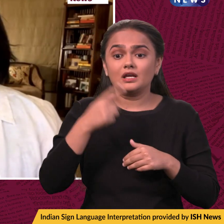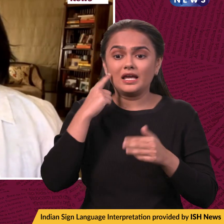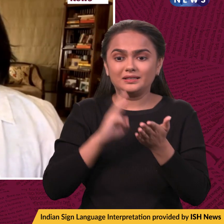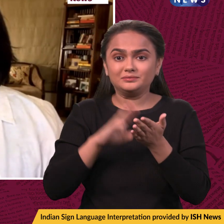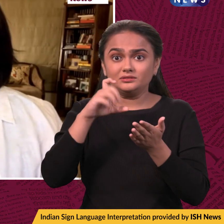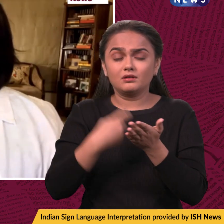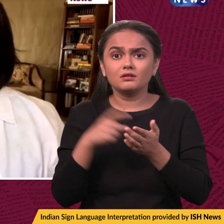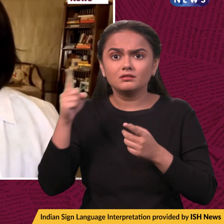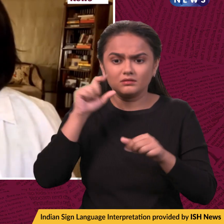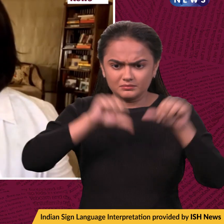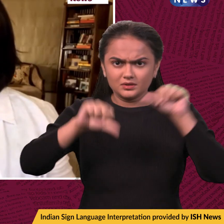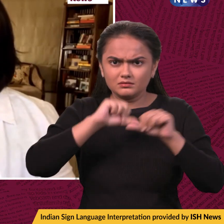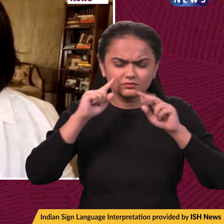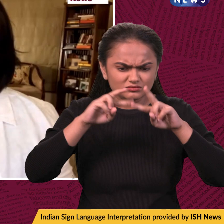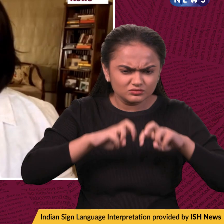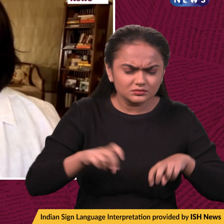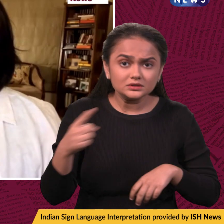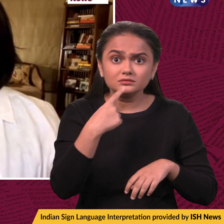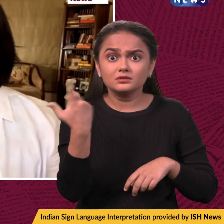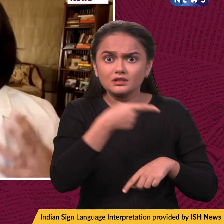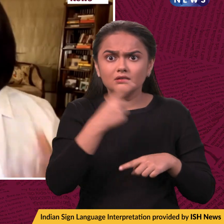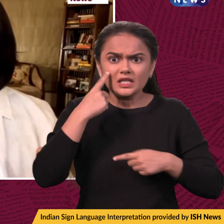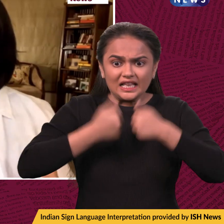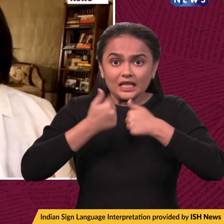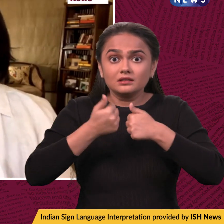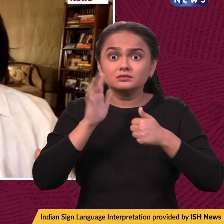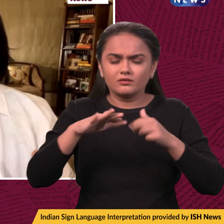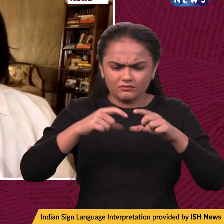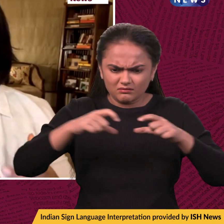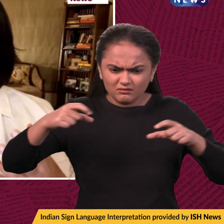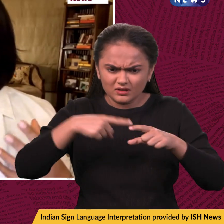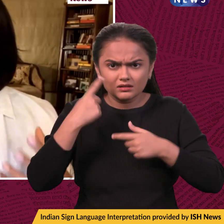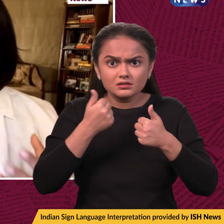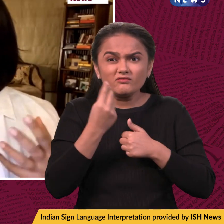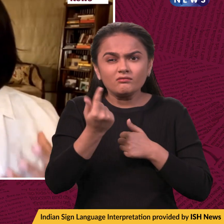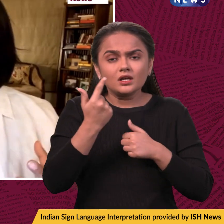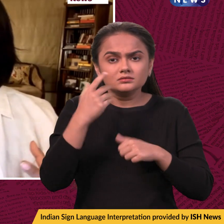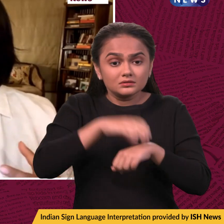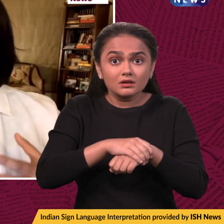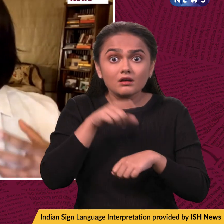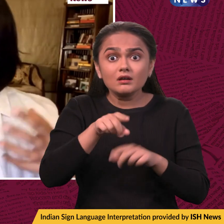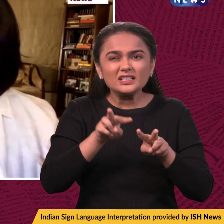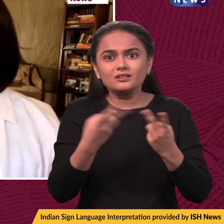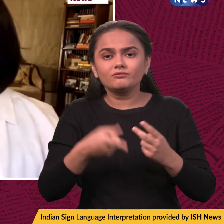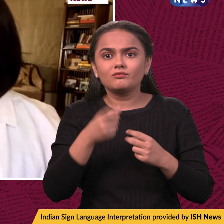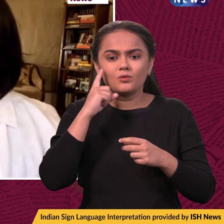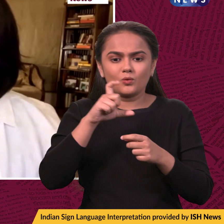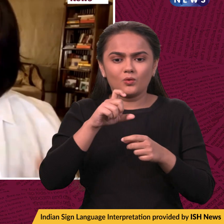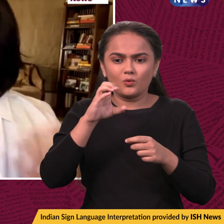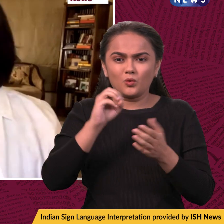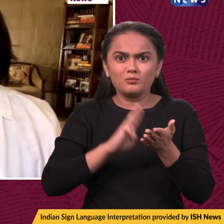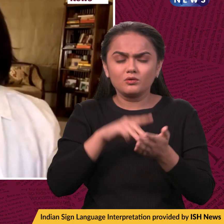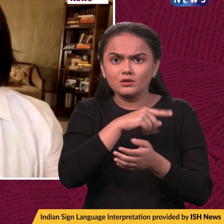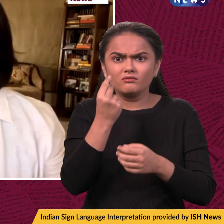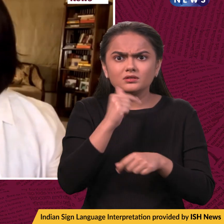Indian Council for Medical Research's Assam branch, has designed a testing kit that will be able to detect a different COVID